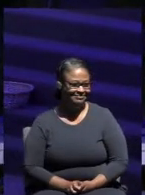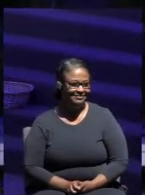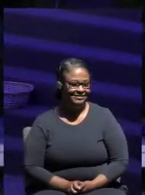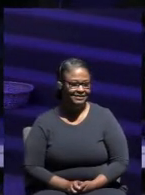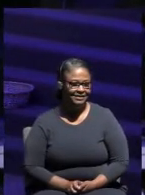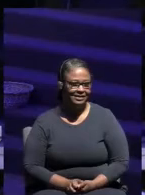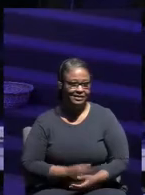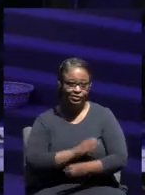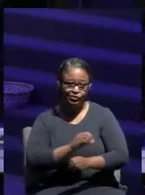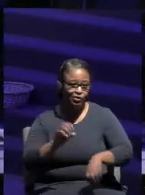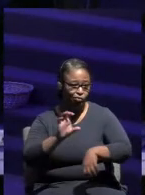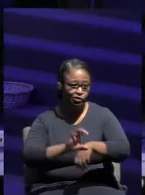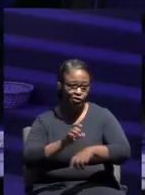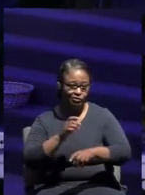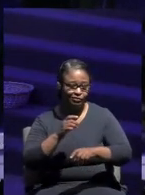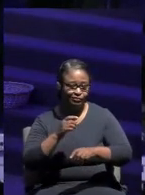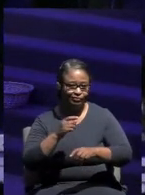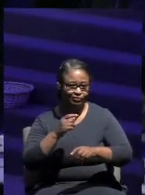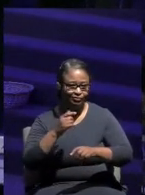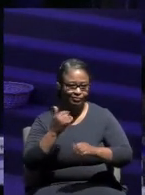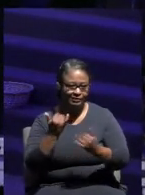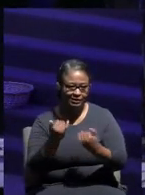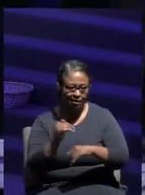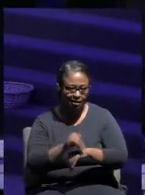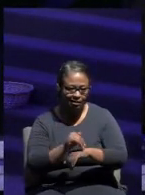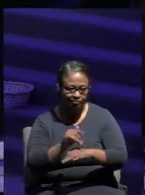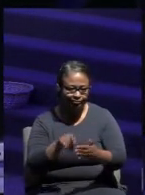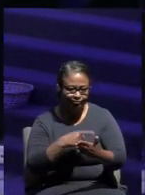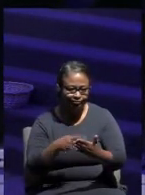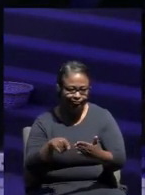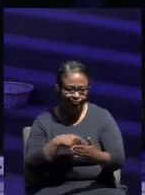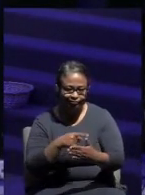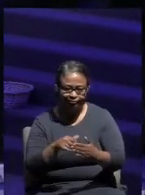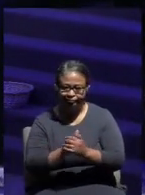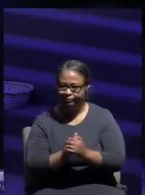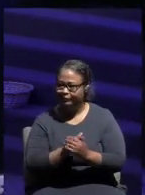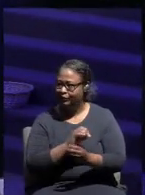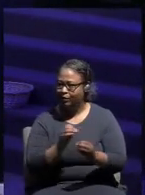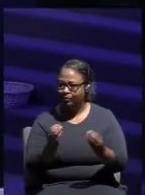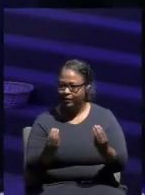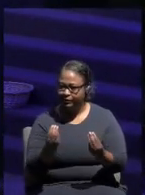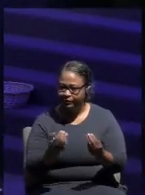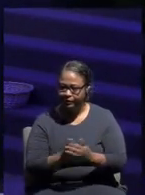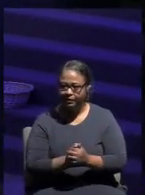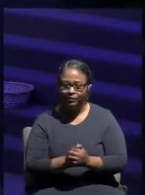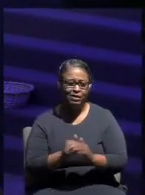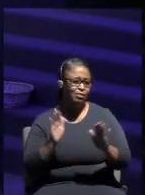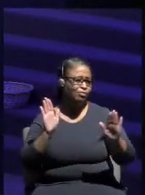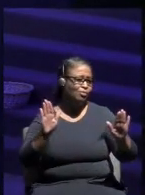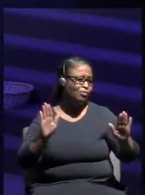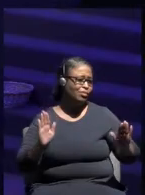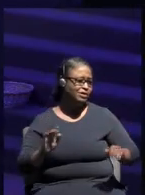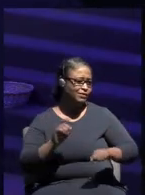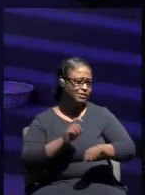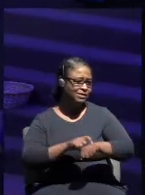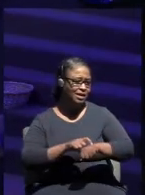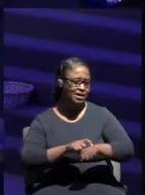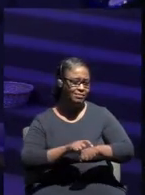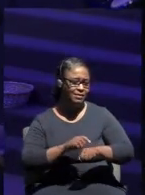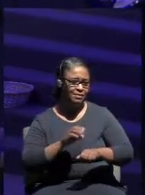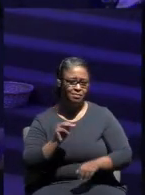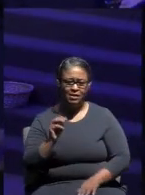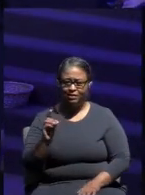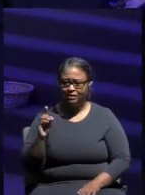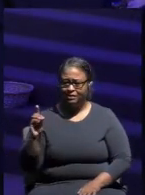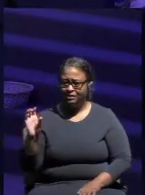There's no service tonight. There's no ministry tonight. And we had a fabulous time over the last couple days at our Maryland DC